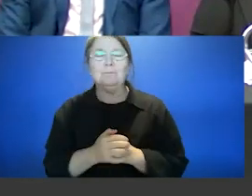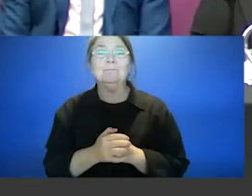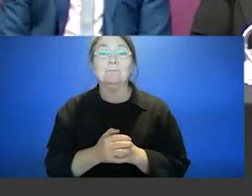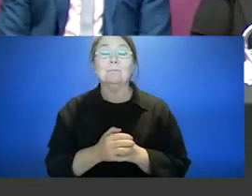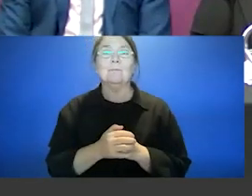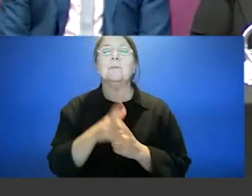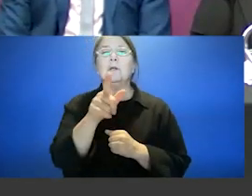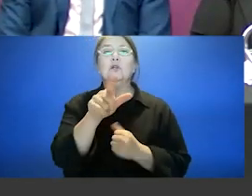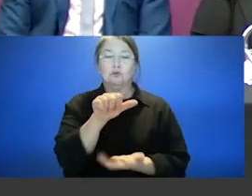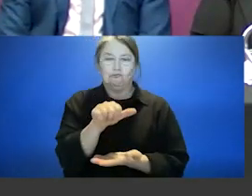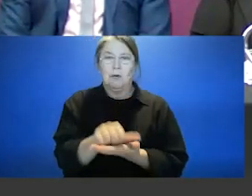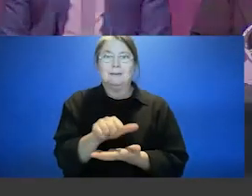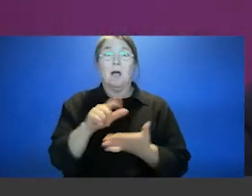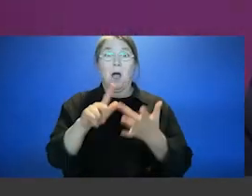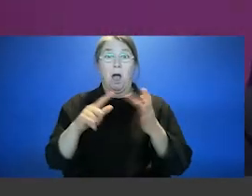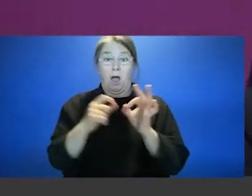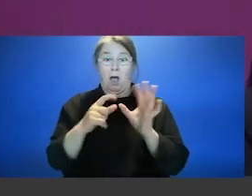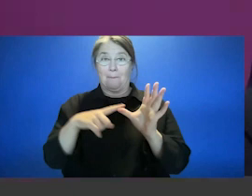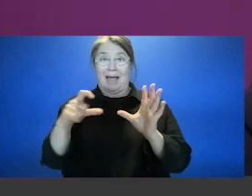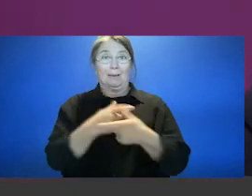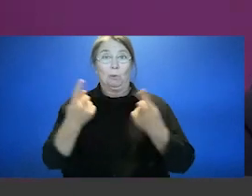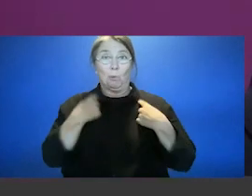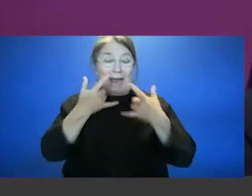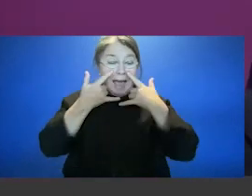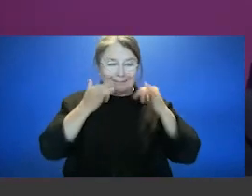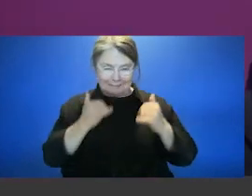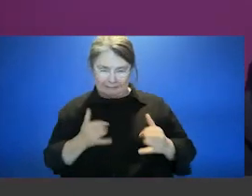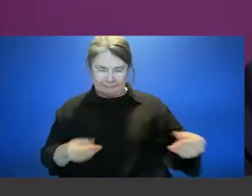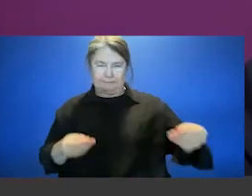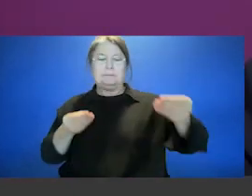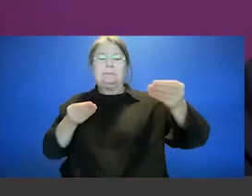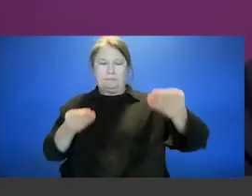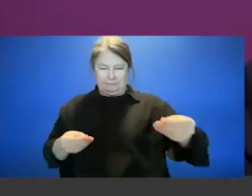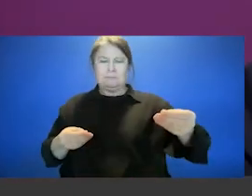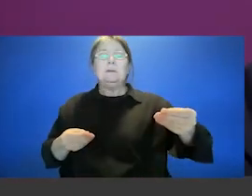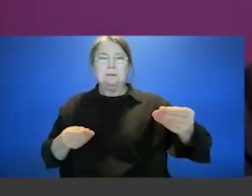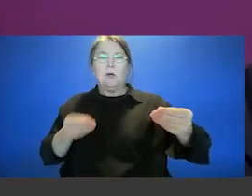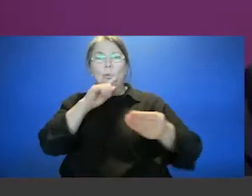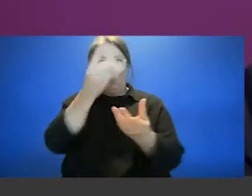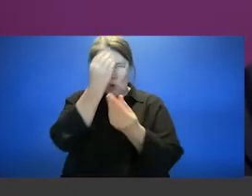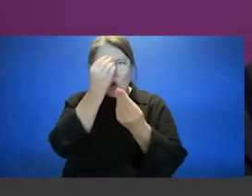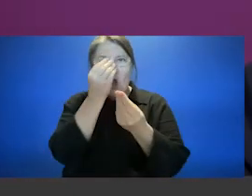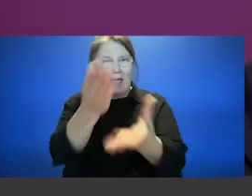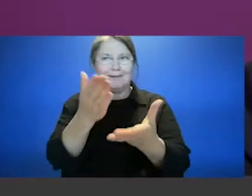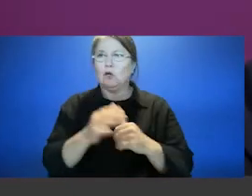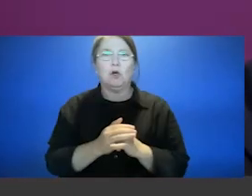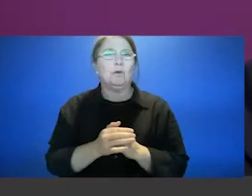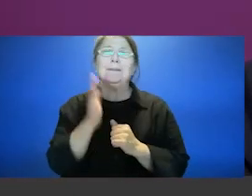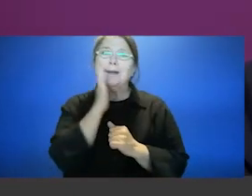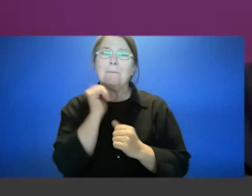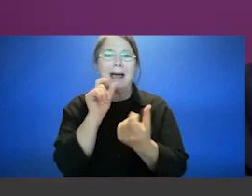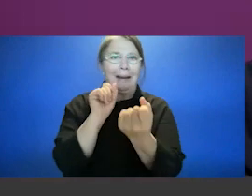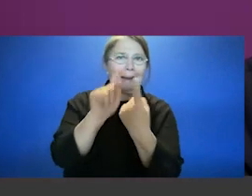it under the public interest disclosure scheme, that information will be included in any correspondence that IBAC sends you about the complaint